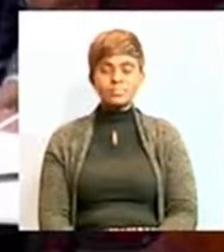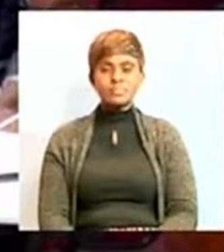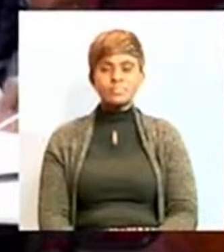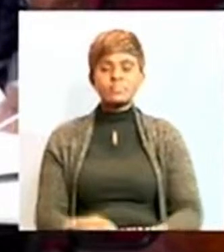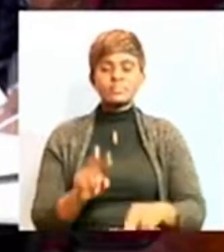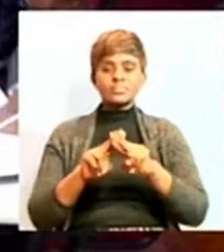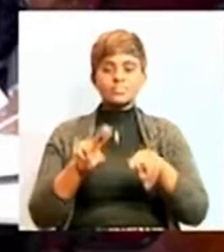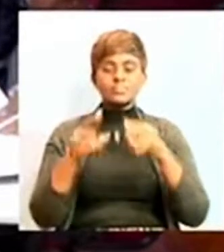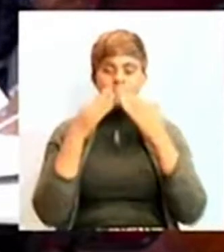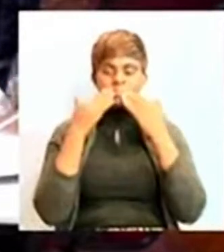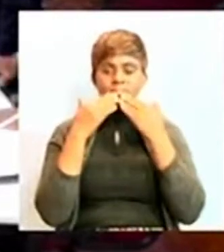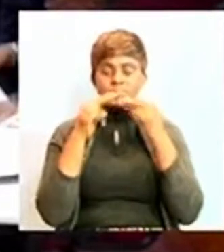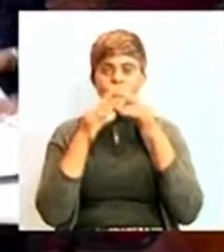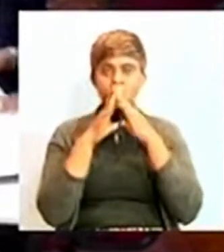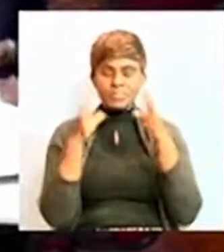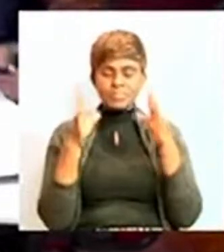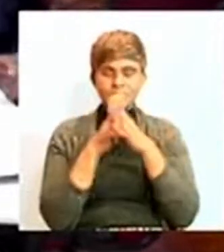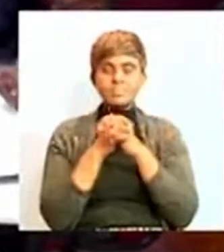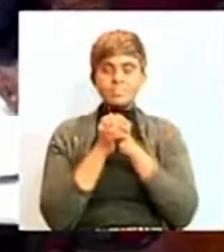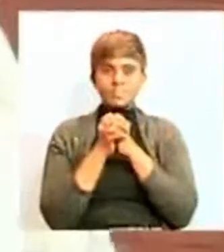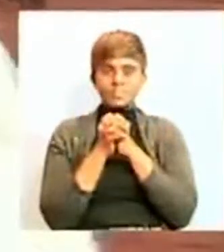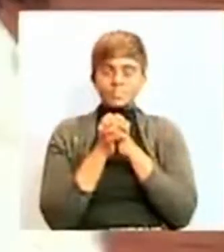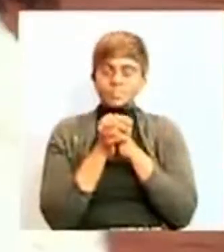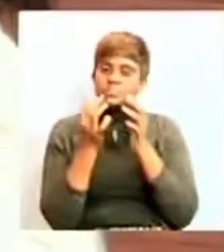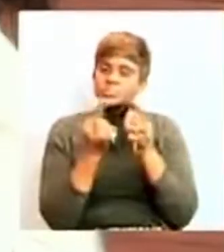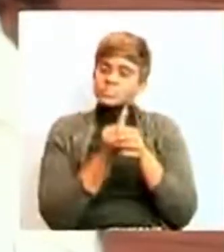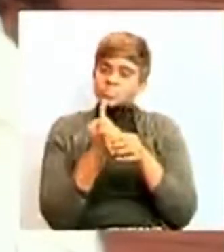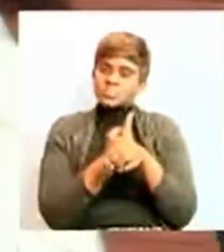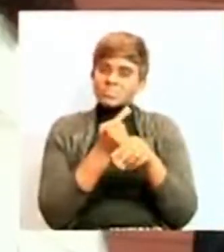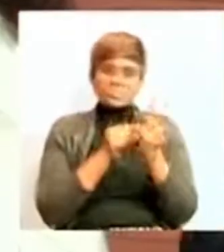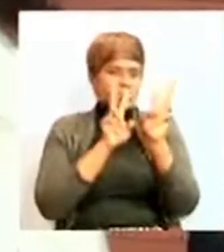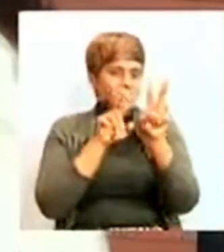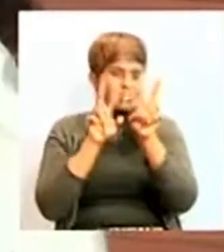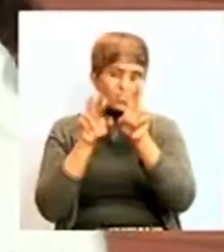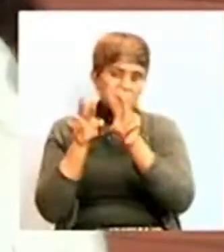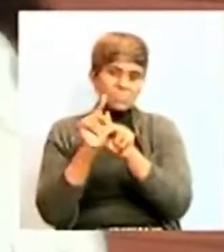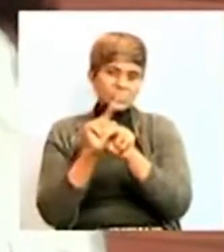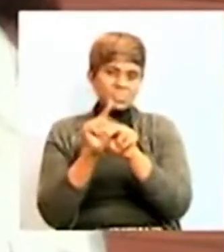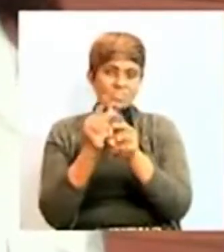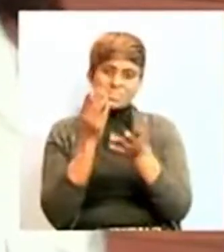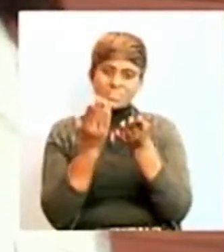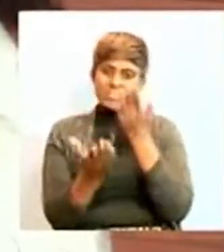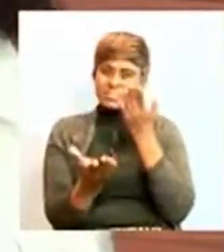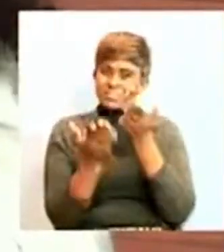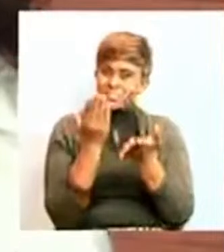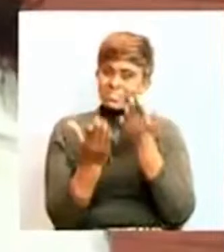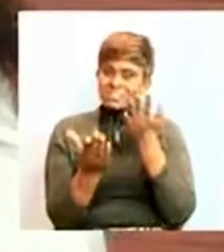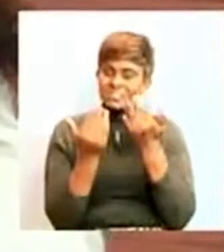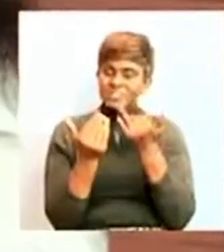Thank you, Chair. It's just an observation, and maybe